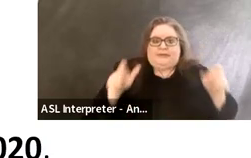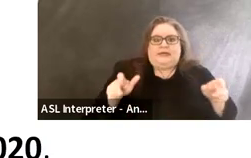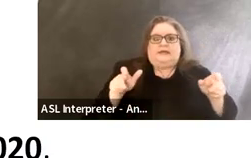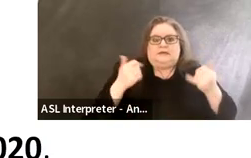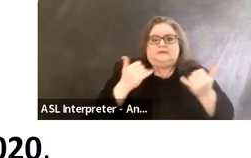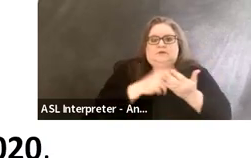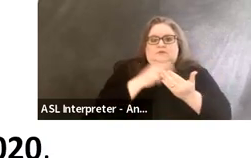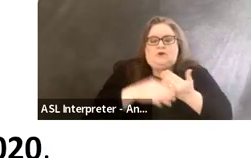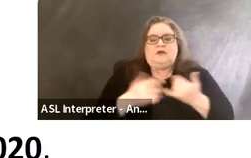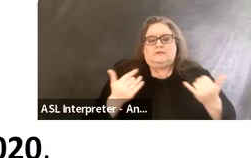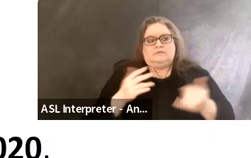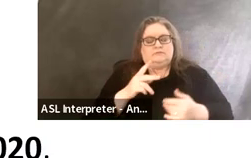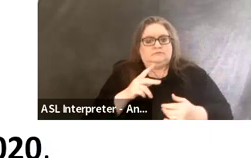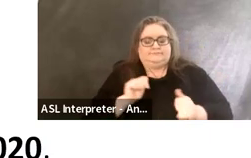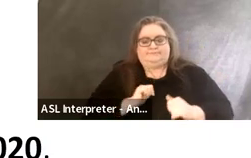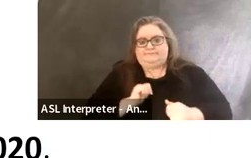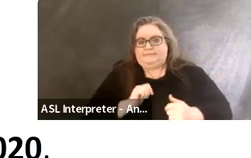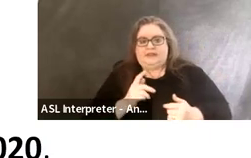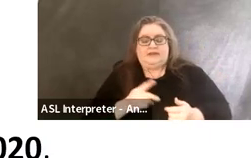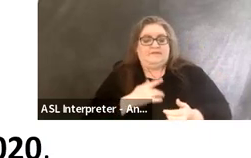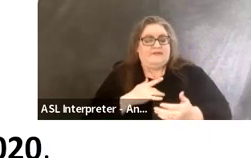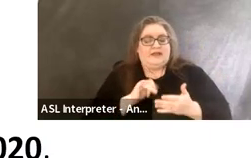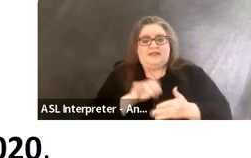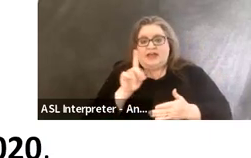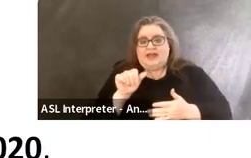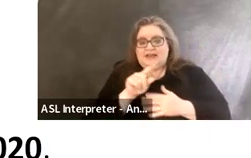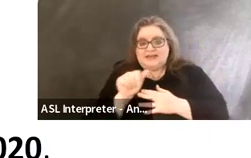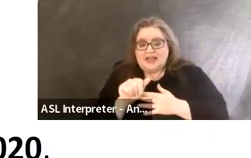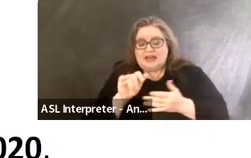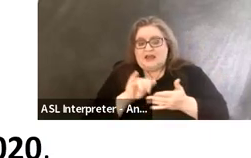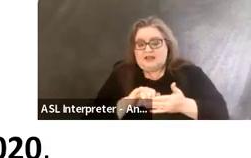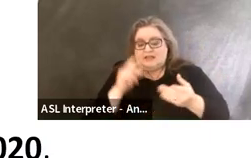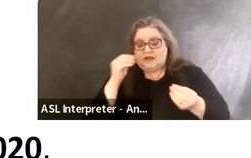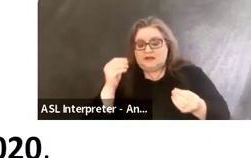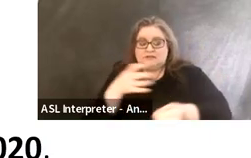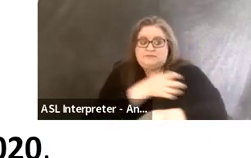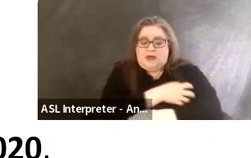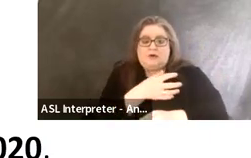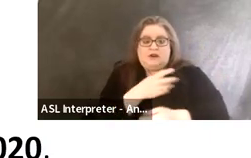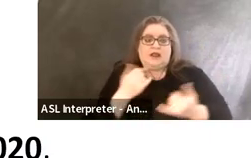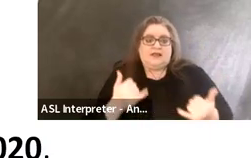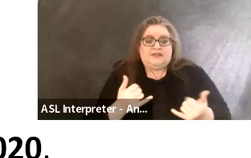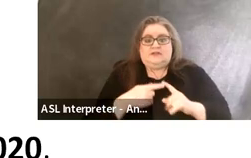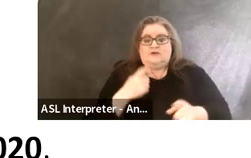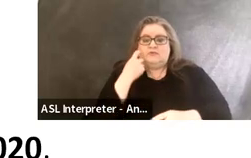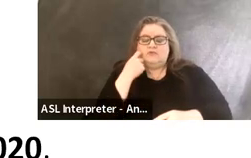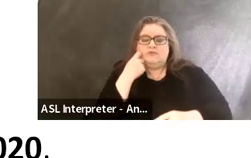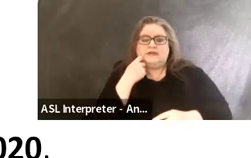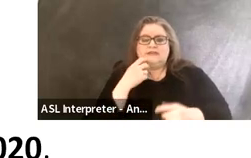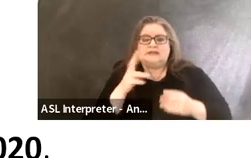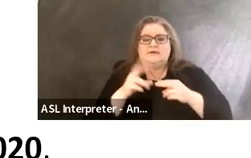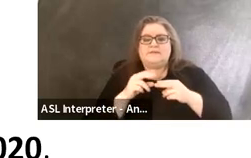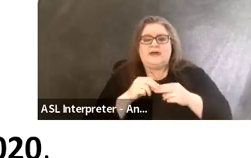am a person who feels that data is power, and this Medicaid data is from the recent